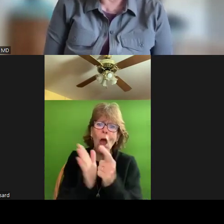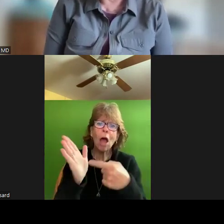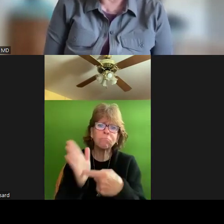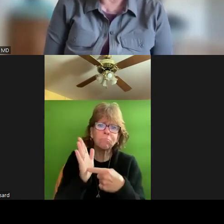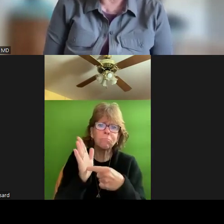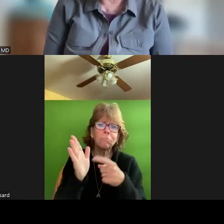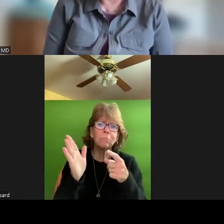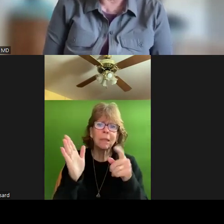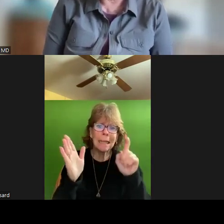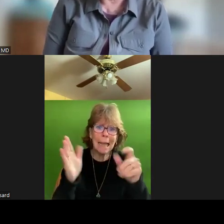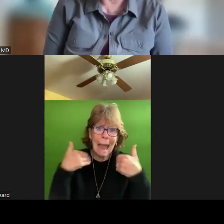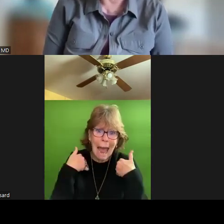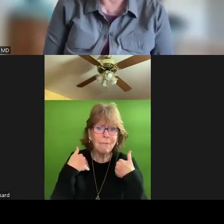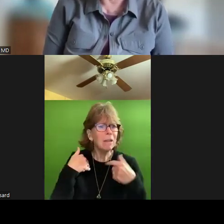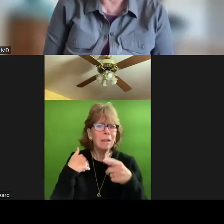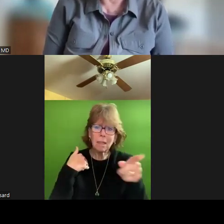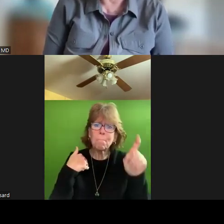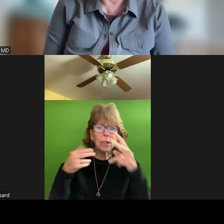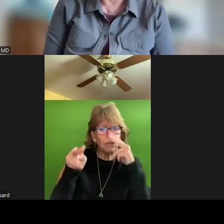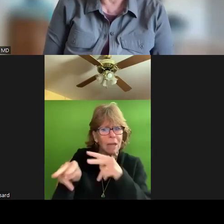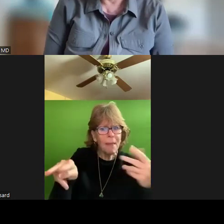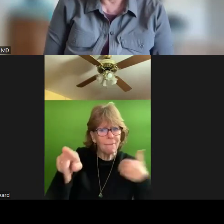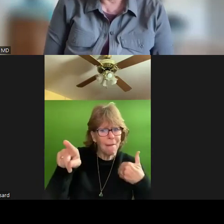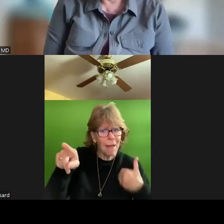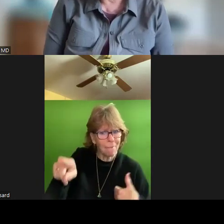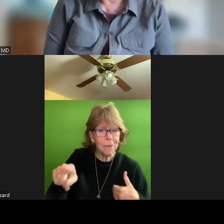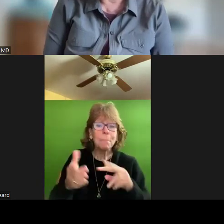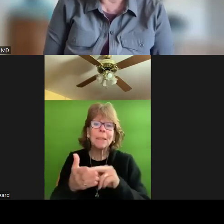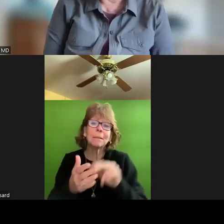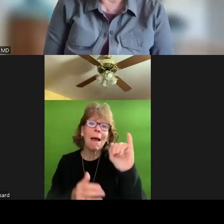includes IDEA Part C and then B,